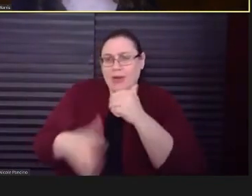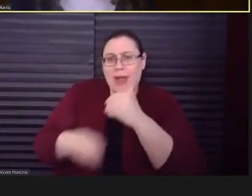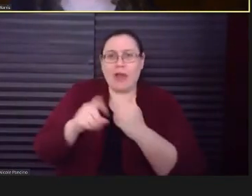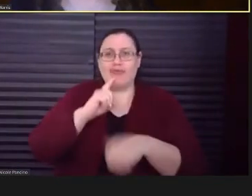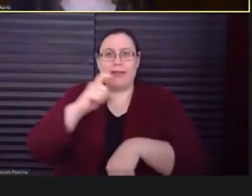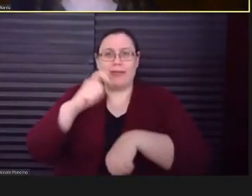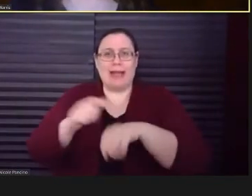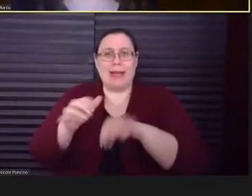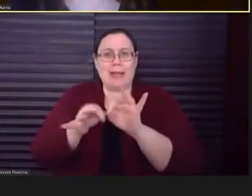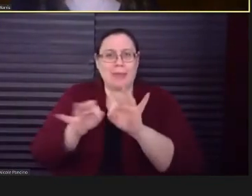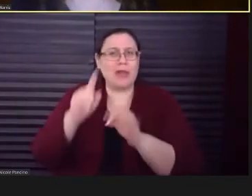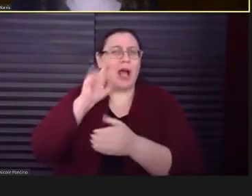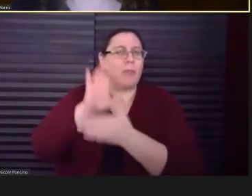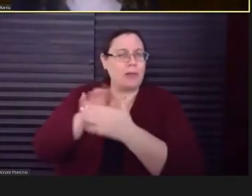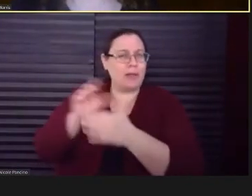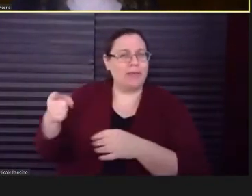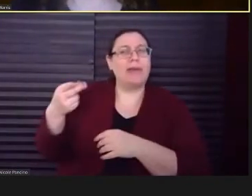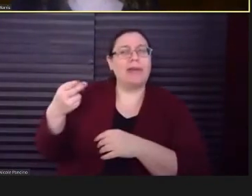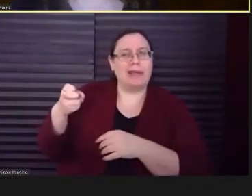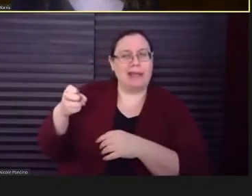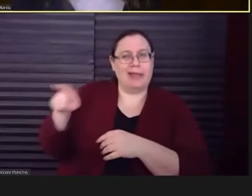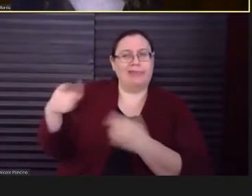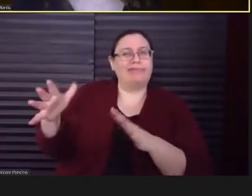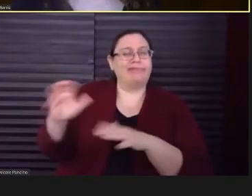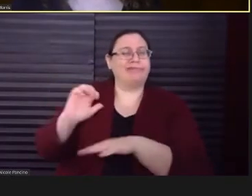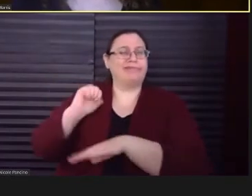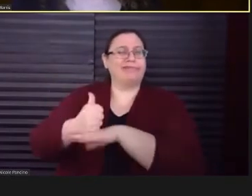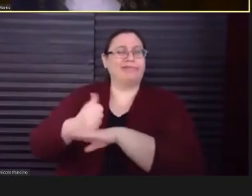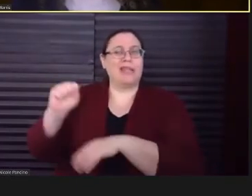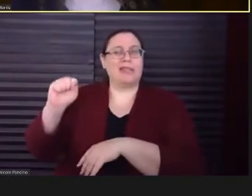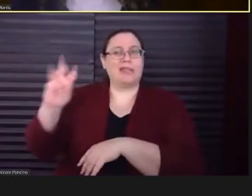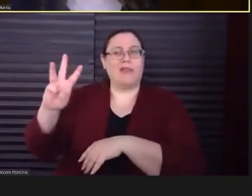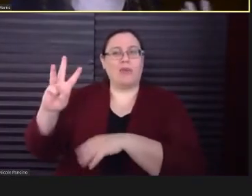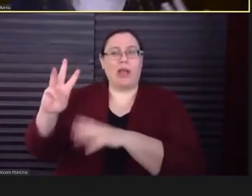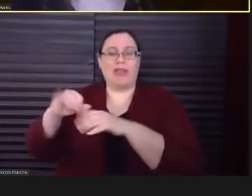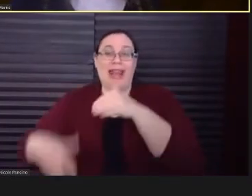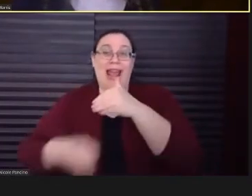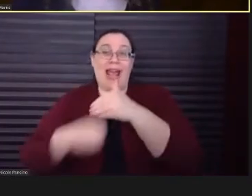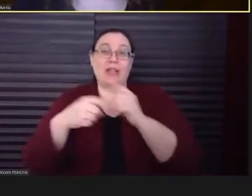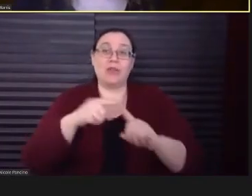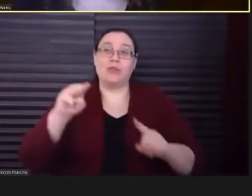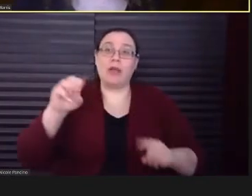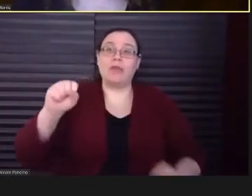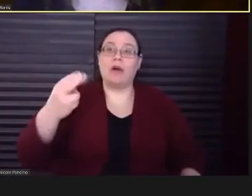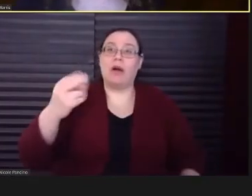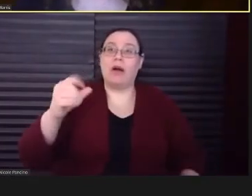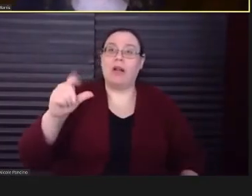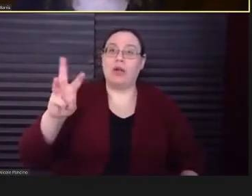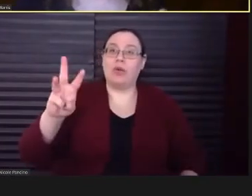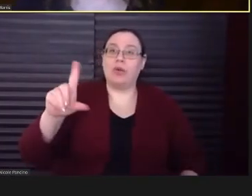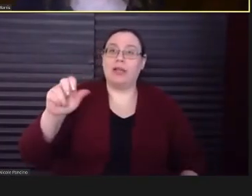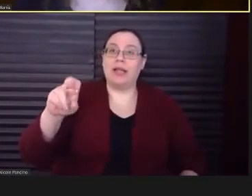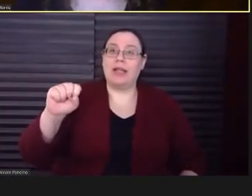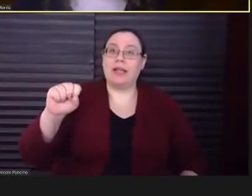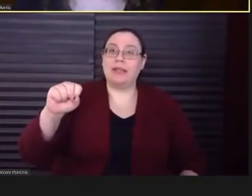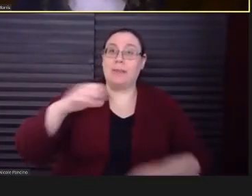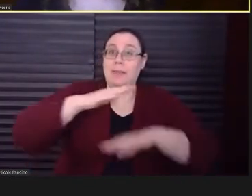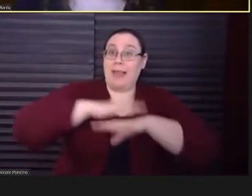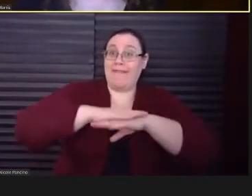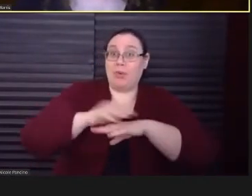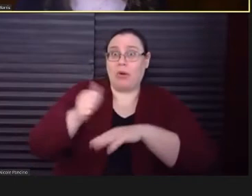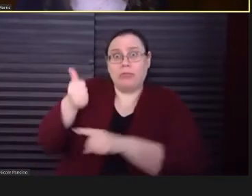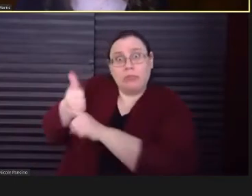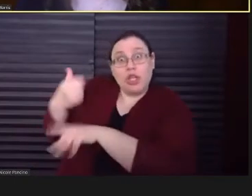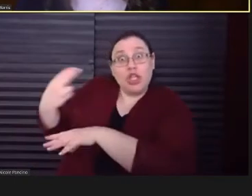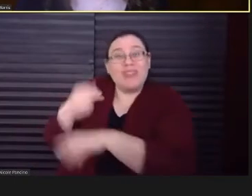he's created his own software on top of the Microsoft HoloLens platform that he actually uses daily in